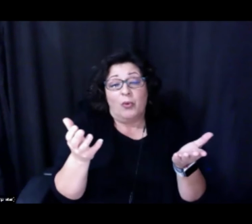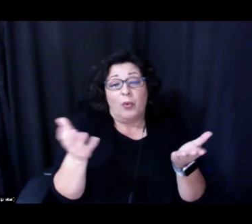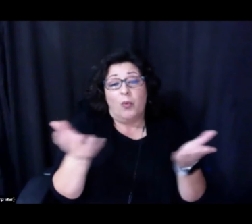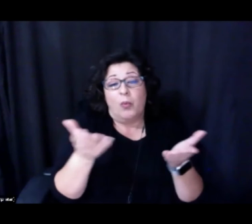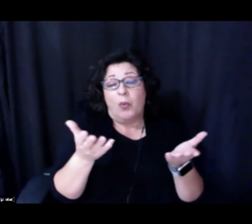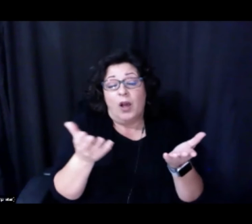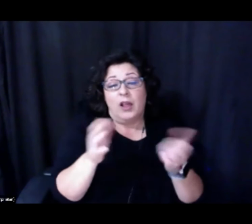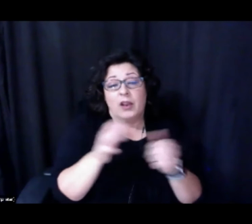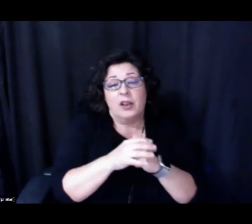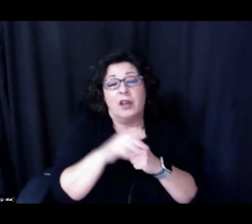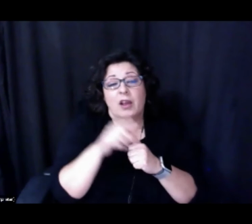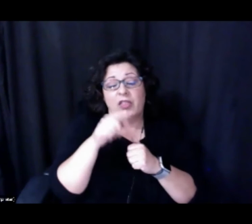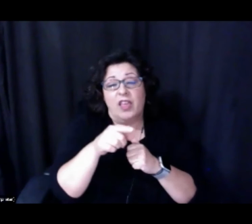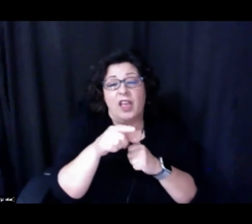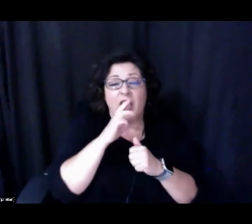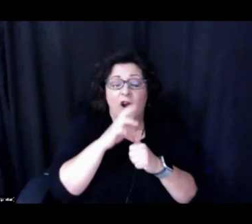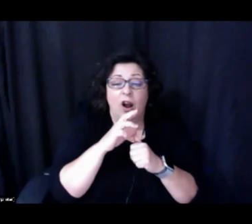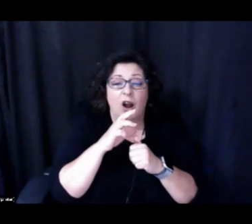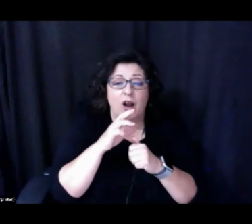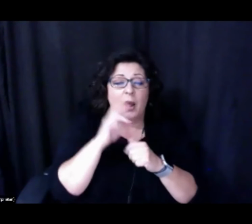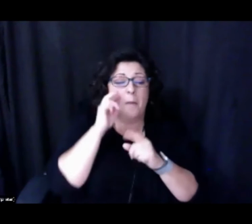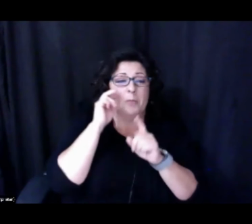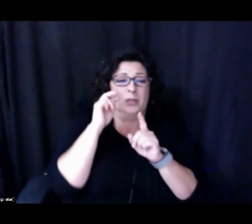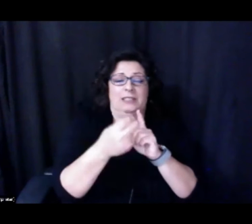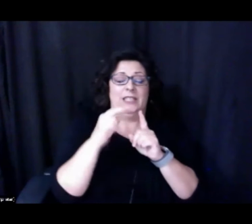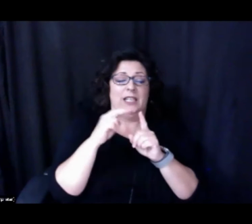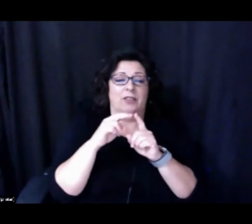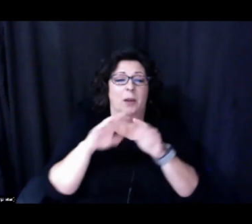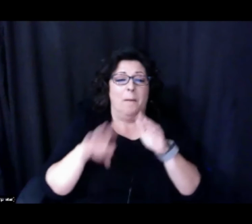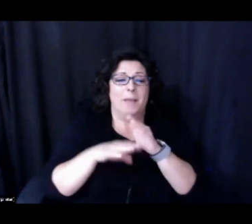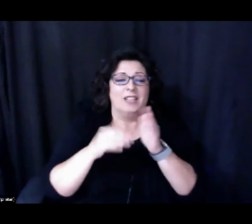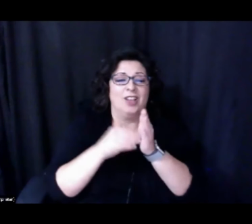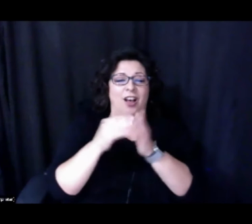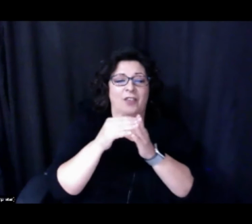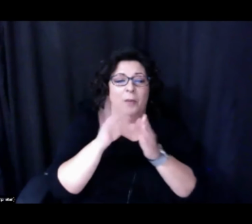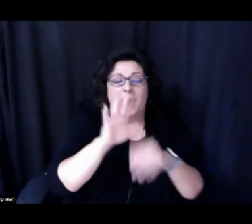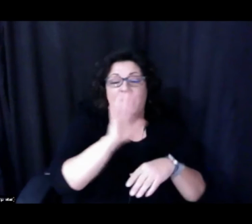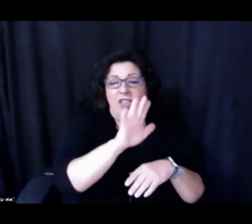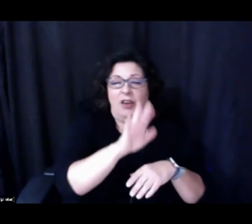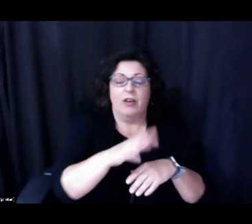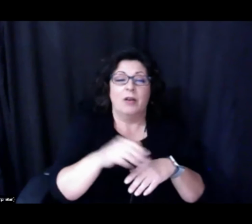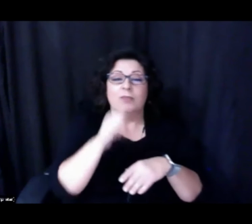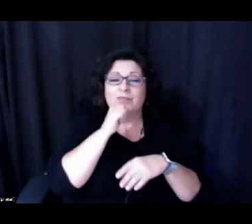what they are perceived to be based on oftentimes their genitals.